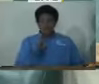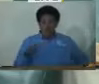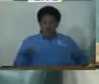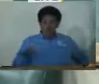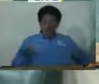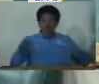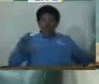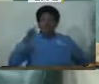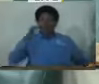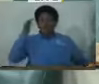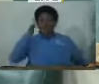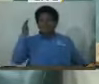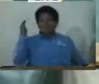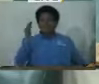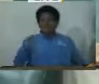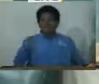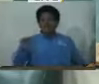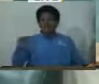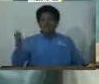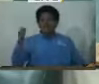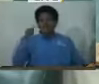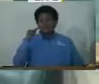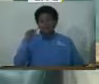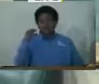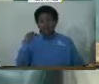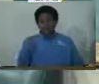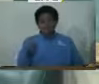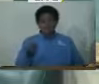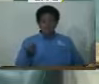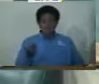say, as others appear to be,